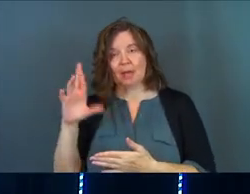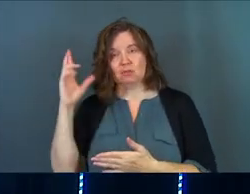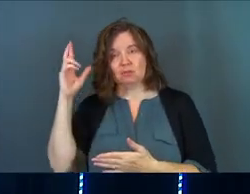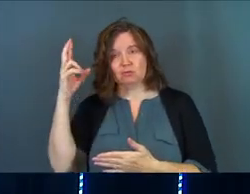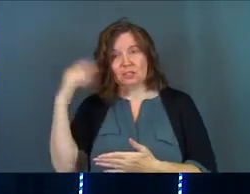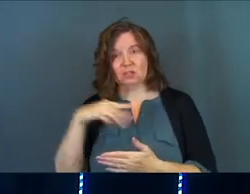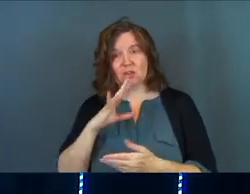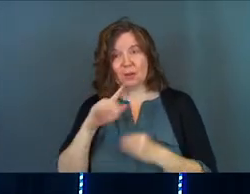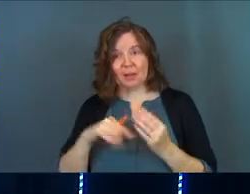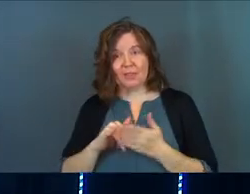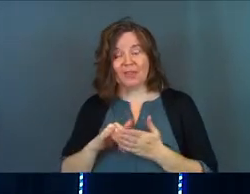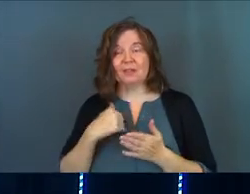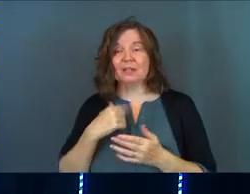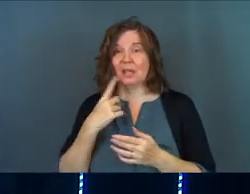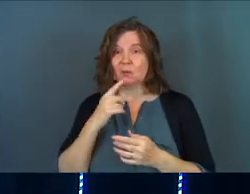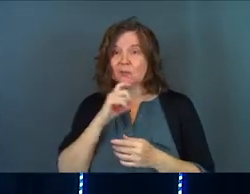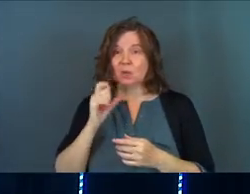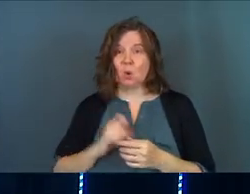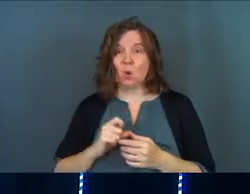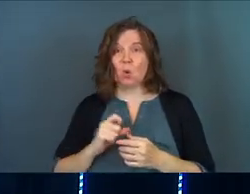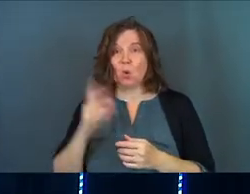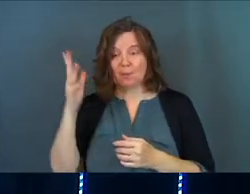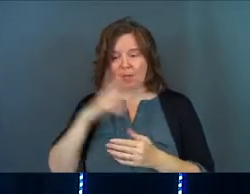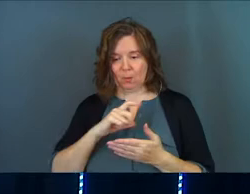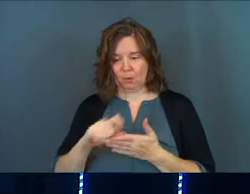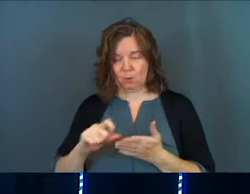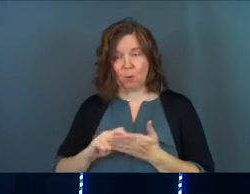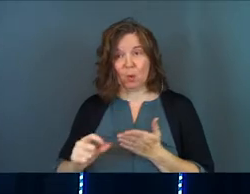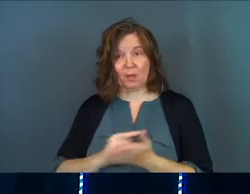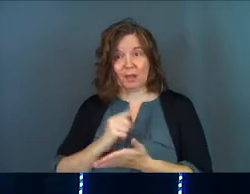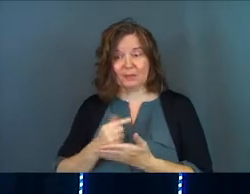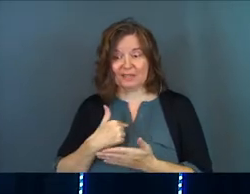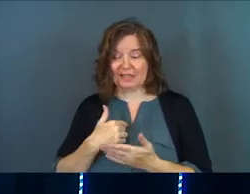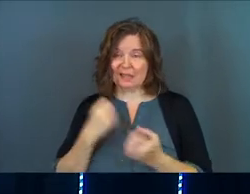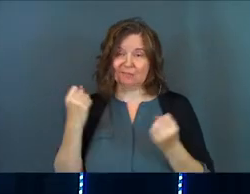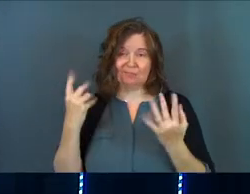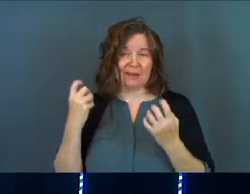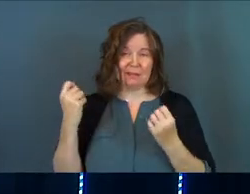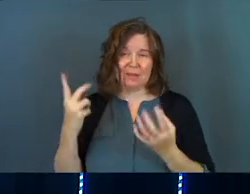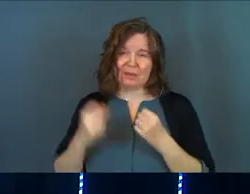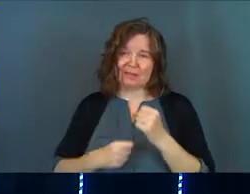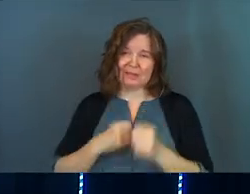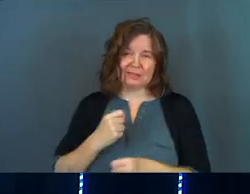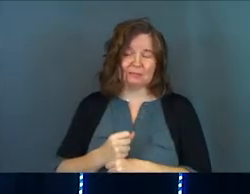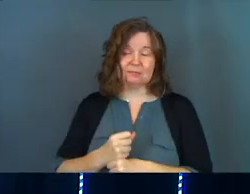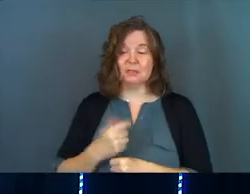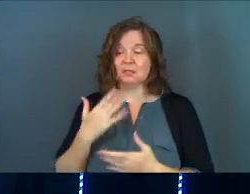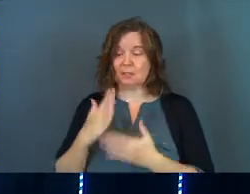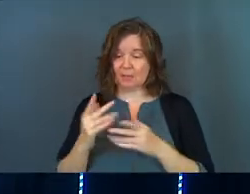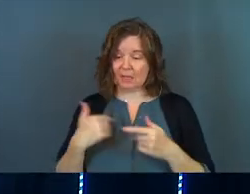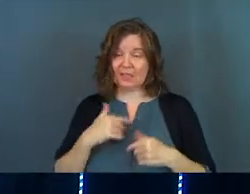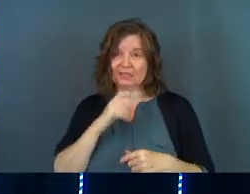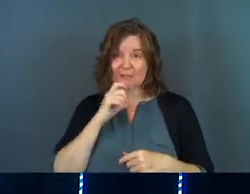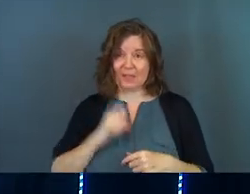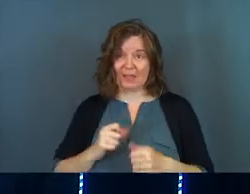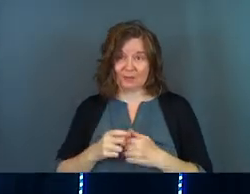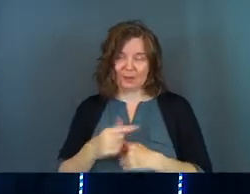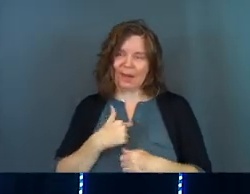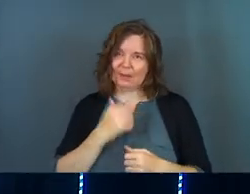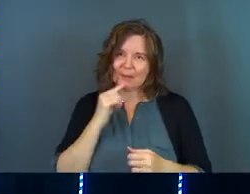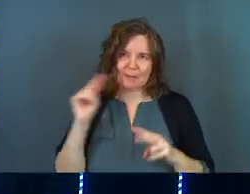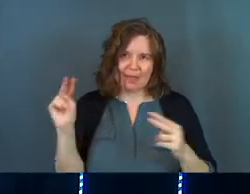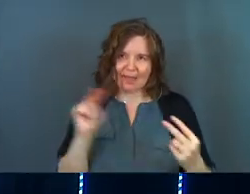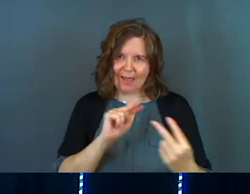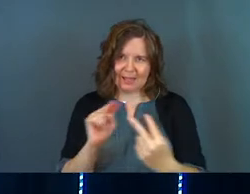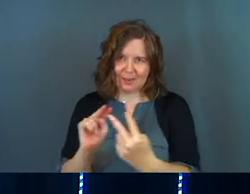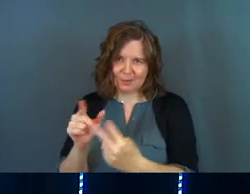talk about that. John wrote it later. He was an old man when he wrote the Gospel of John. He had decades. Now, some of you people have got some age on you, and I'm not going to